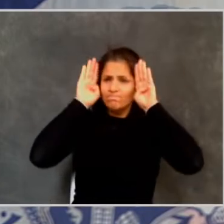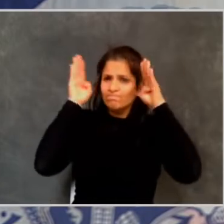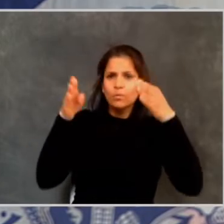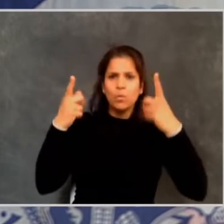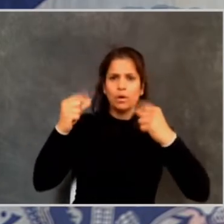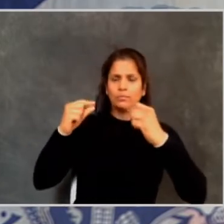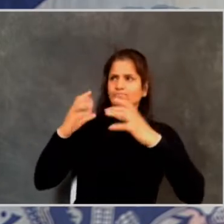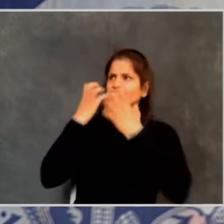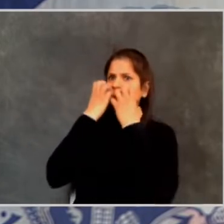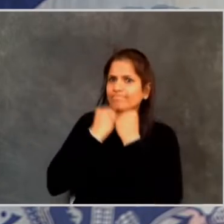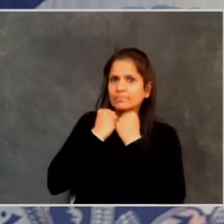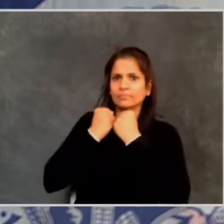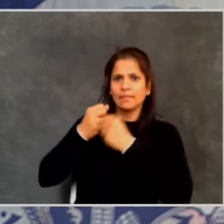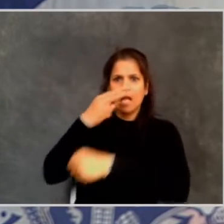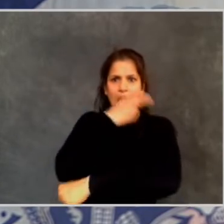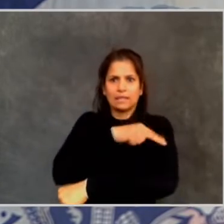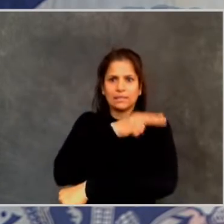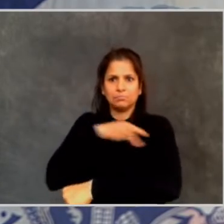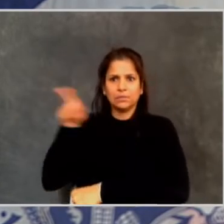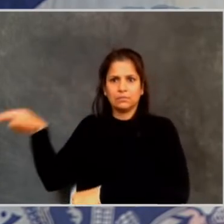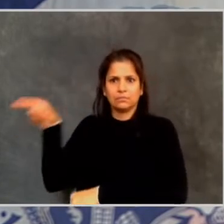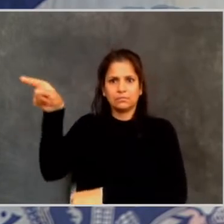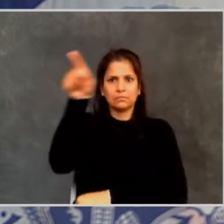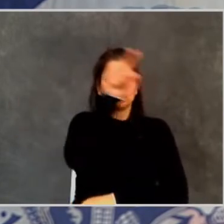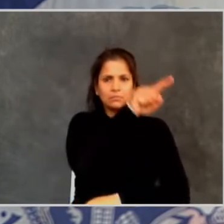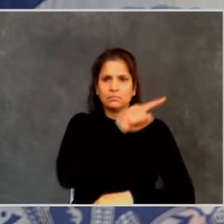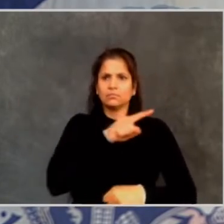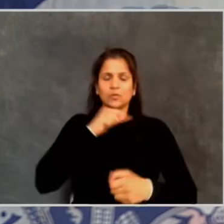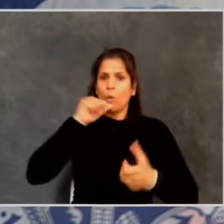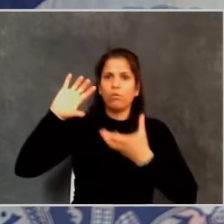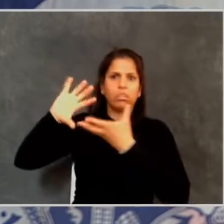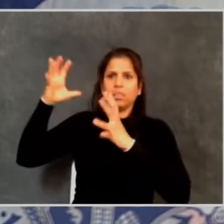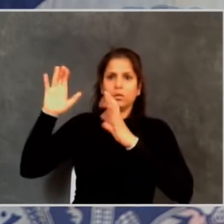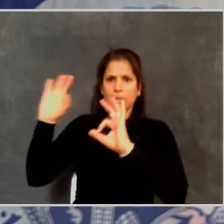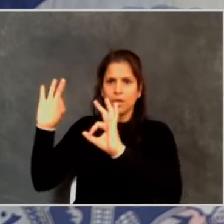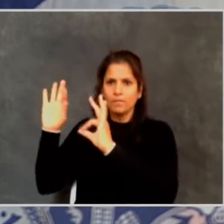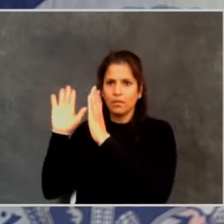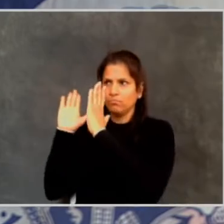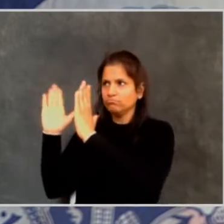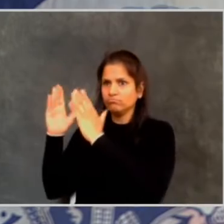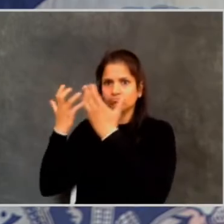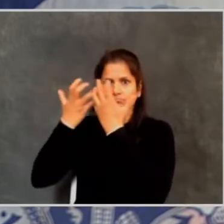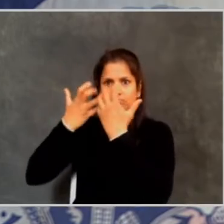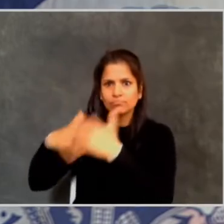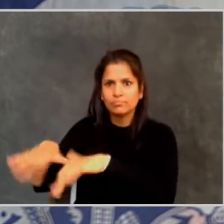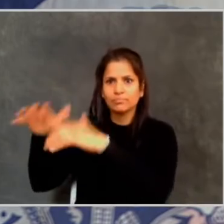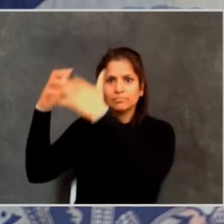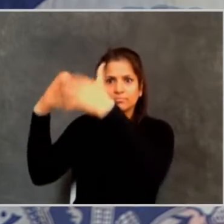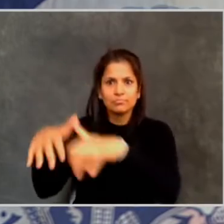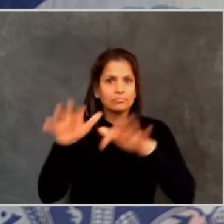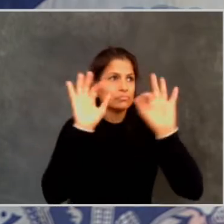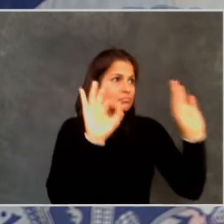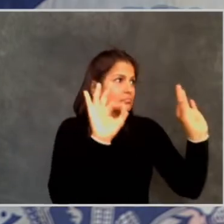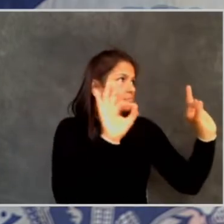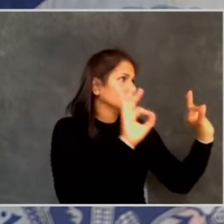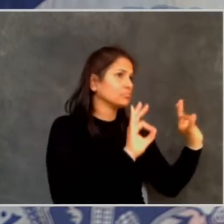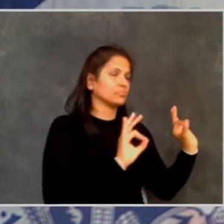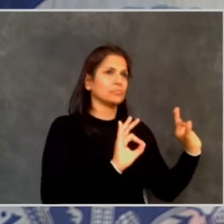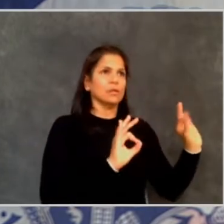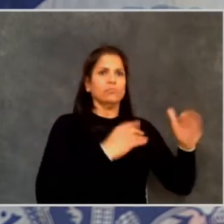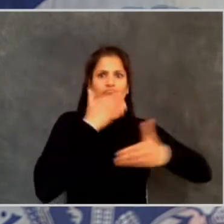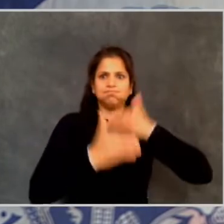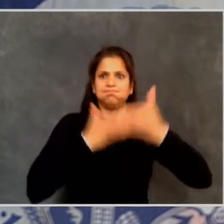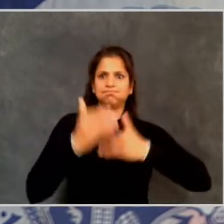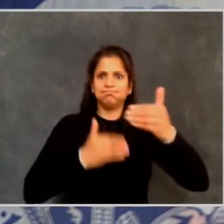And only now are we even able to think about using our personnel in some different ways to try and go at some of the real